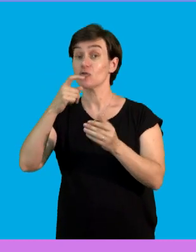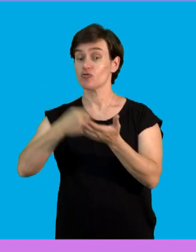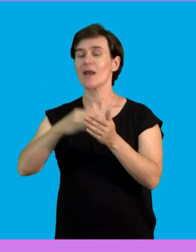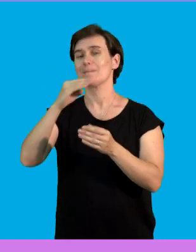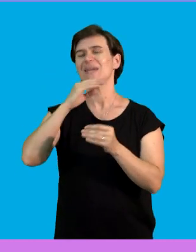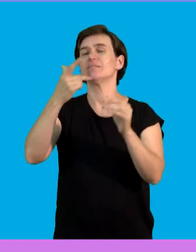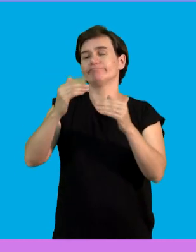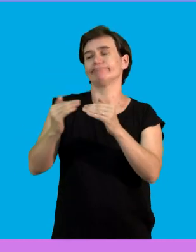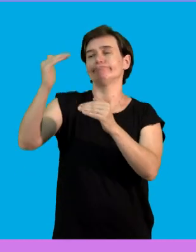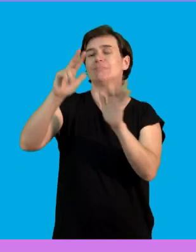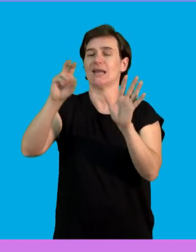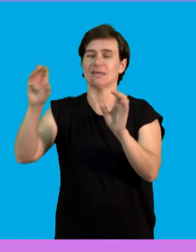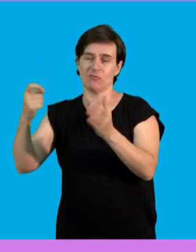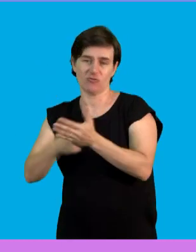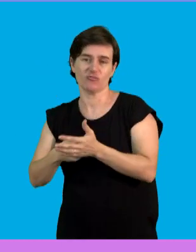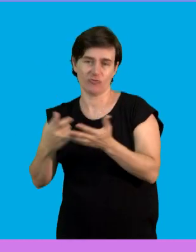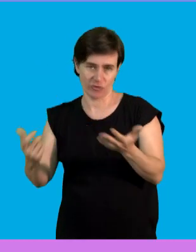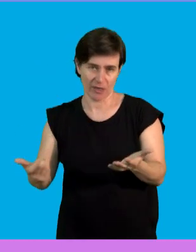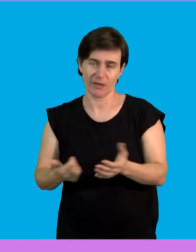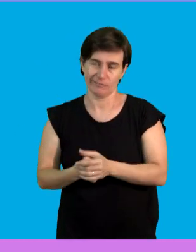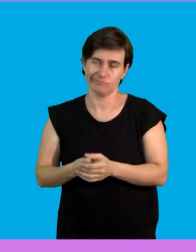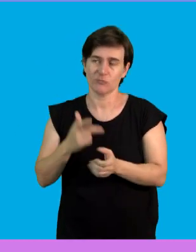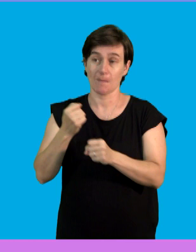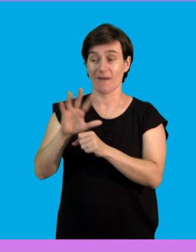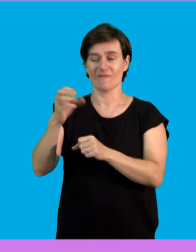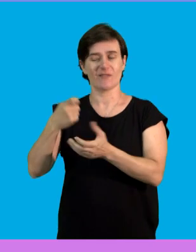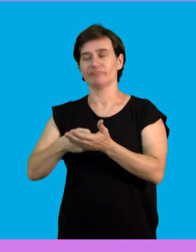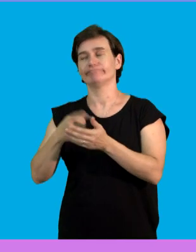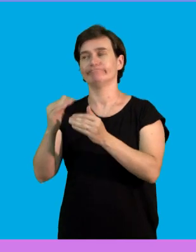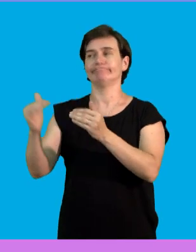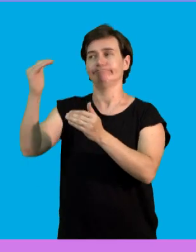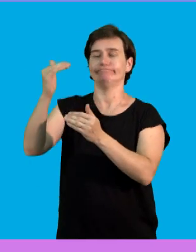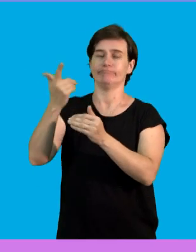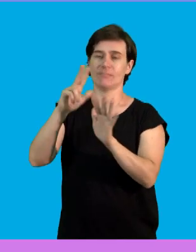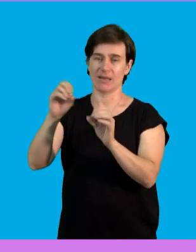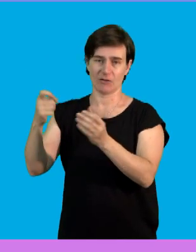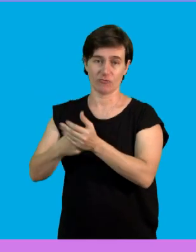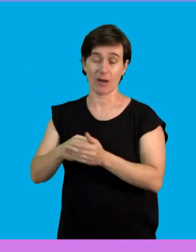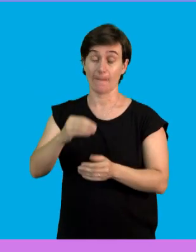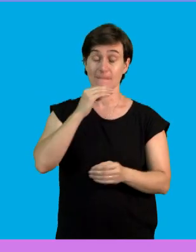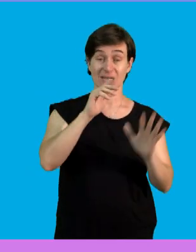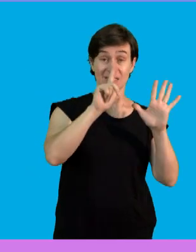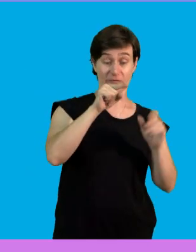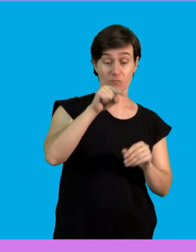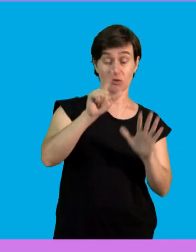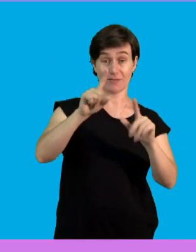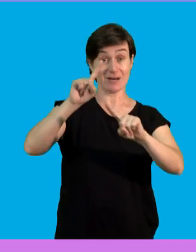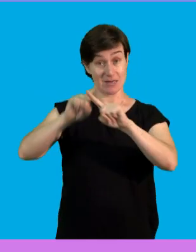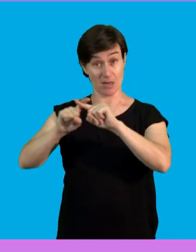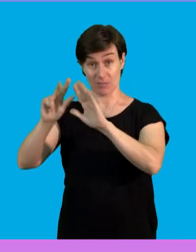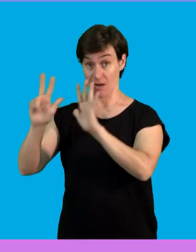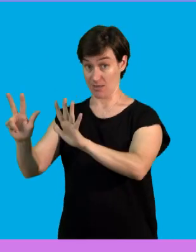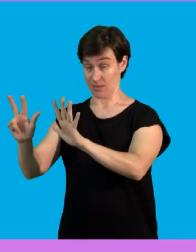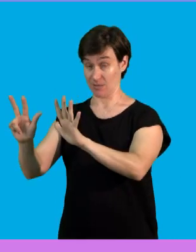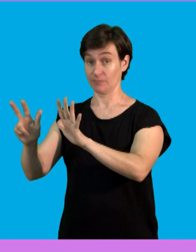750, and that's 8 hundredths then. So it's 7.7 times 8, and that gives us